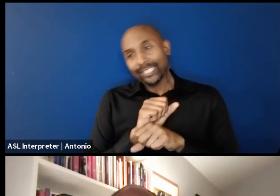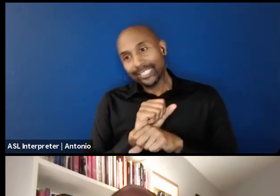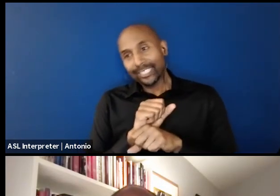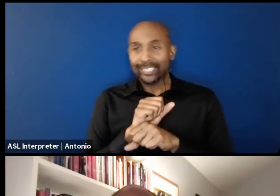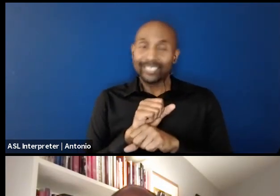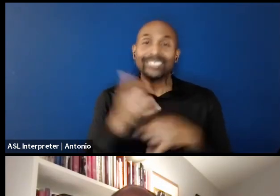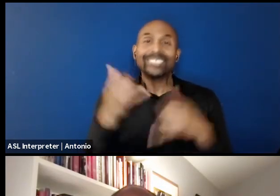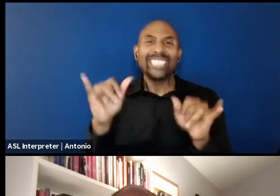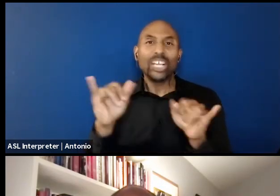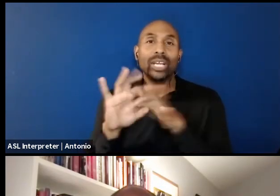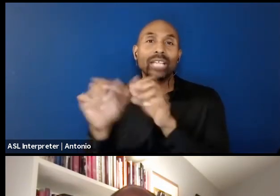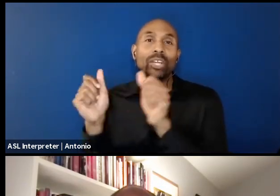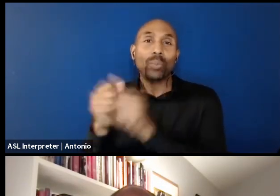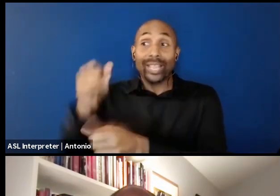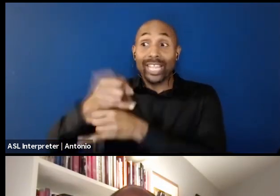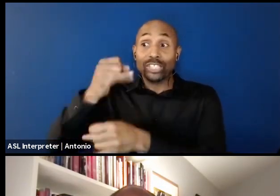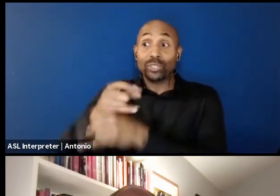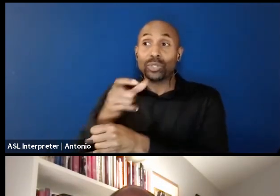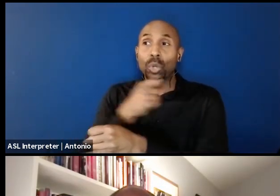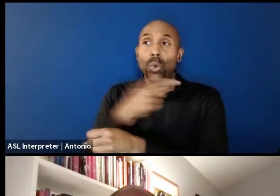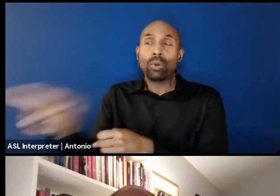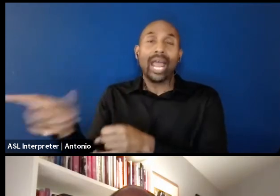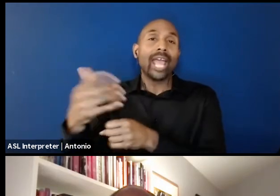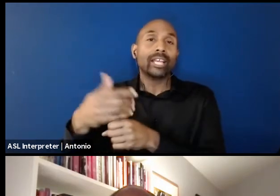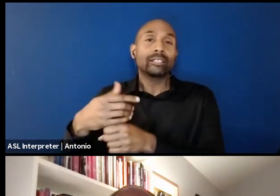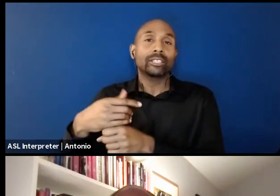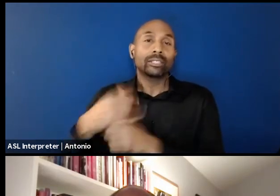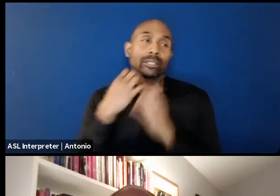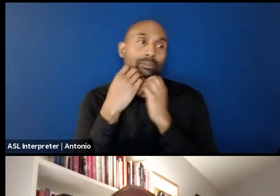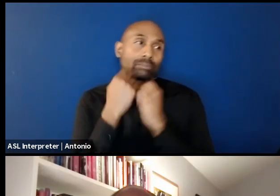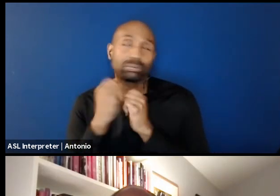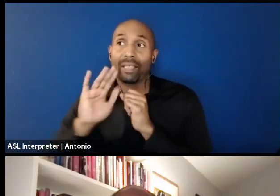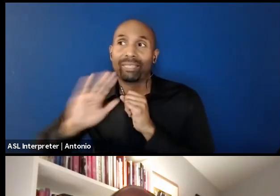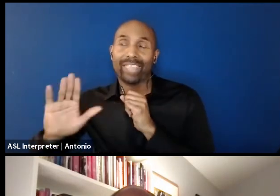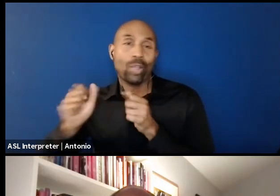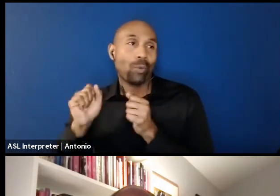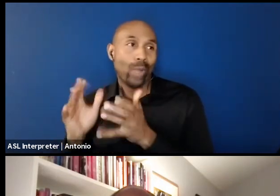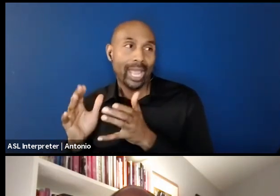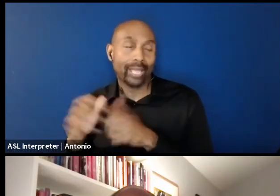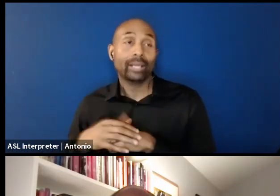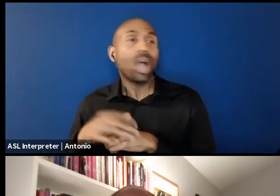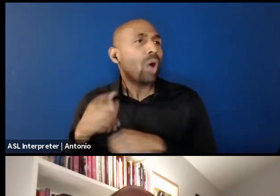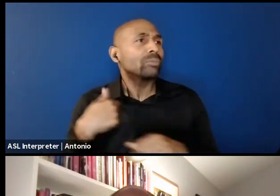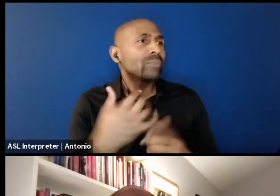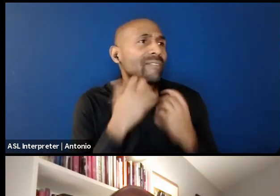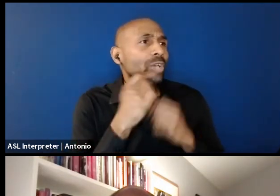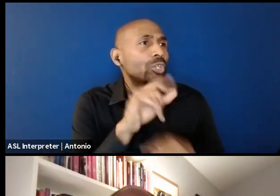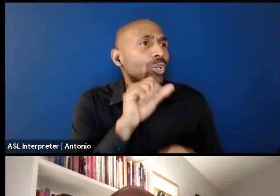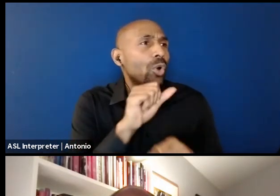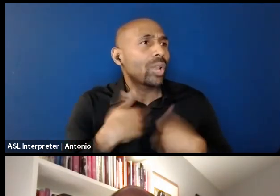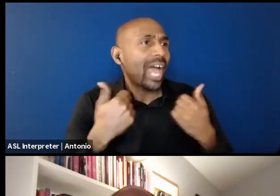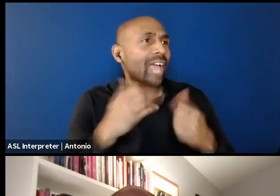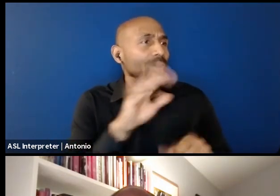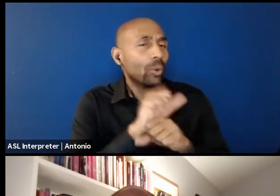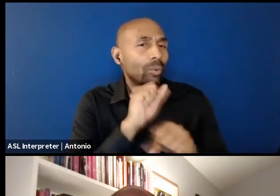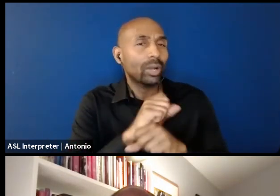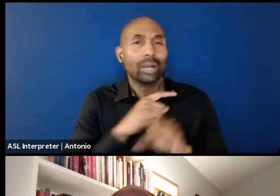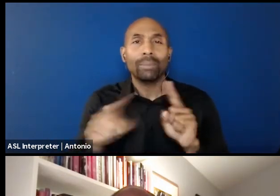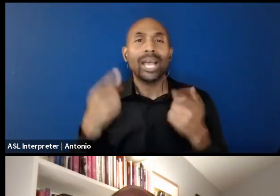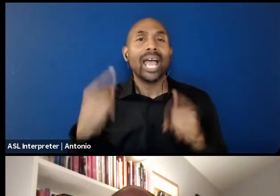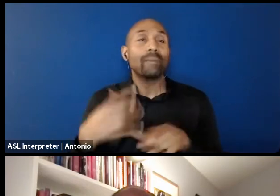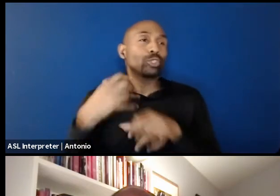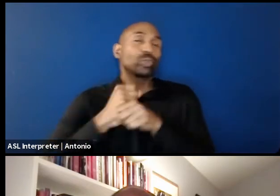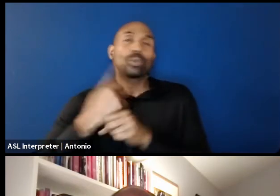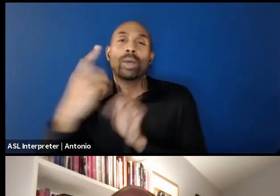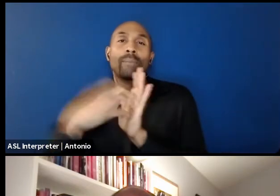of gatekeeping. Institutions that claim they value our lives and work summed up in a single paragraph. We are all still